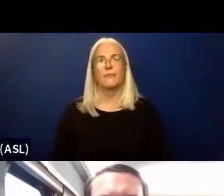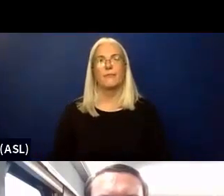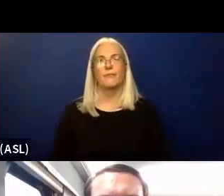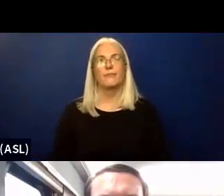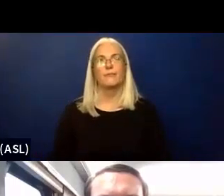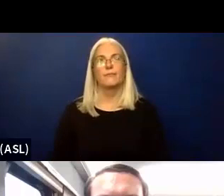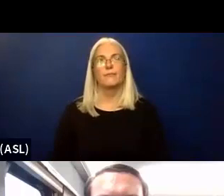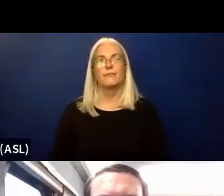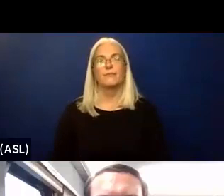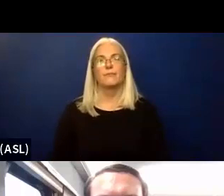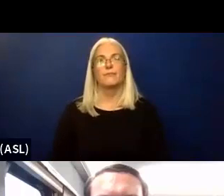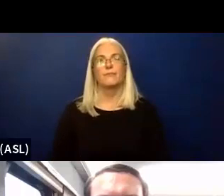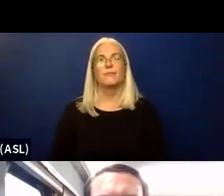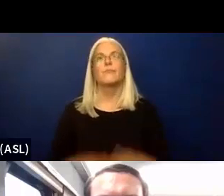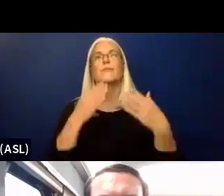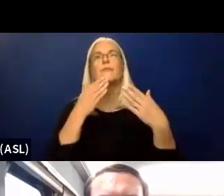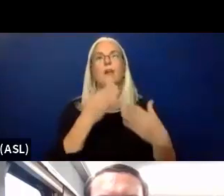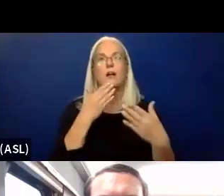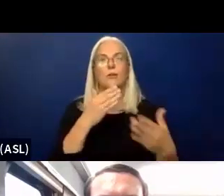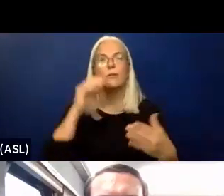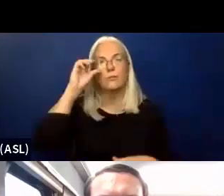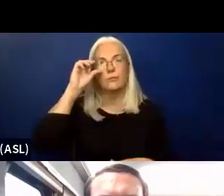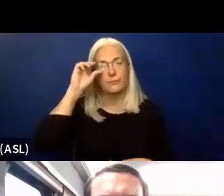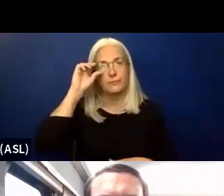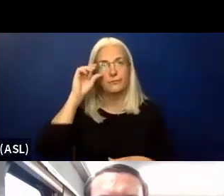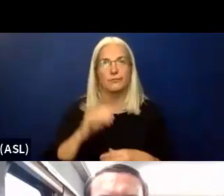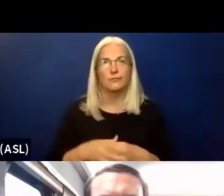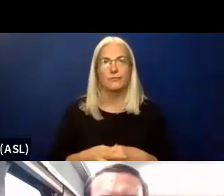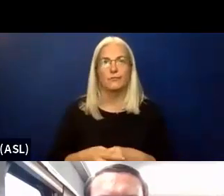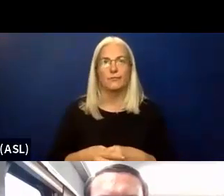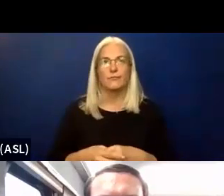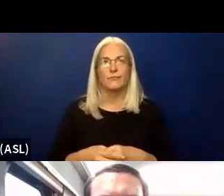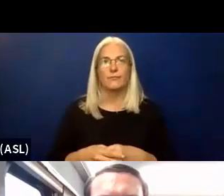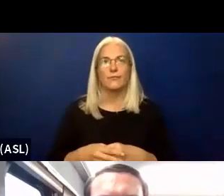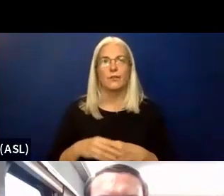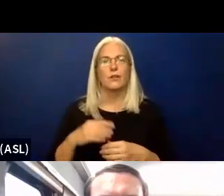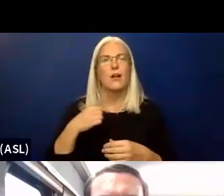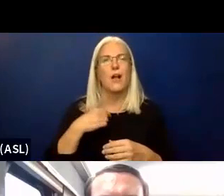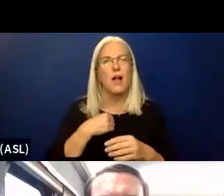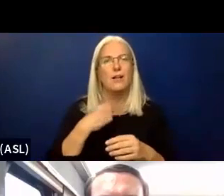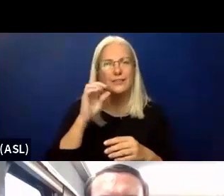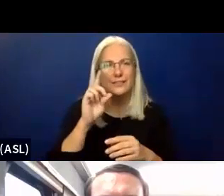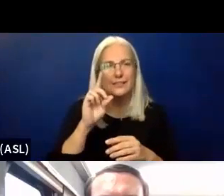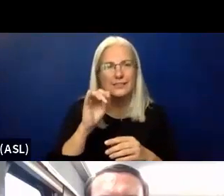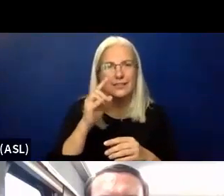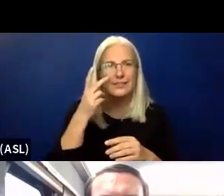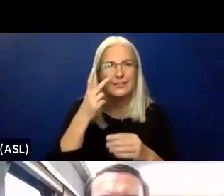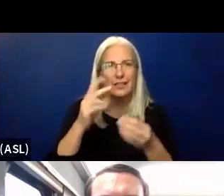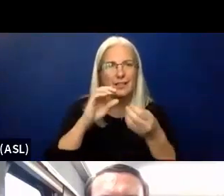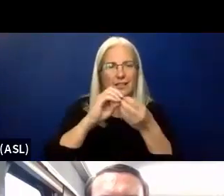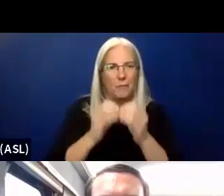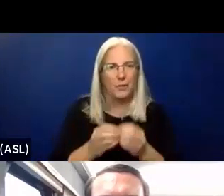Thanks, Paul. Thanks, everyone, for being here. Just curious, I heard some numbers earlier about livestock in terms of that being